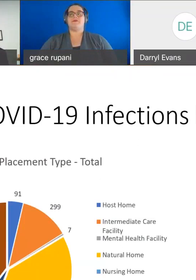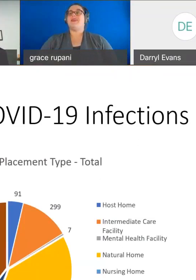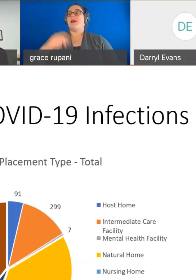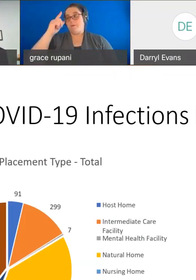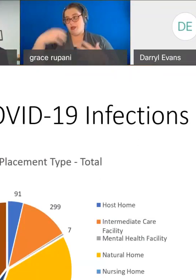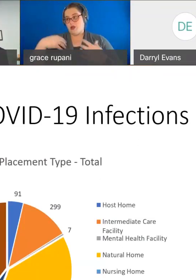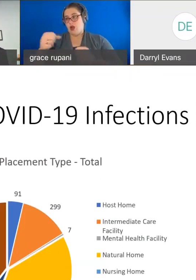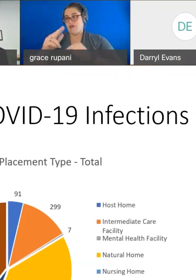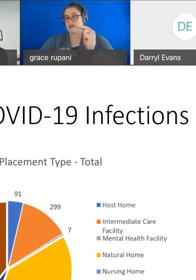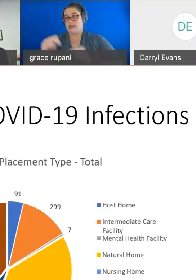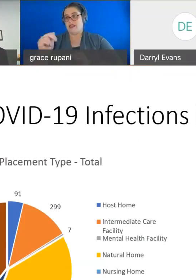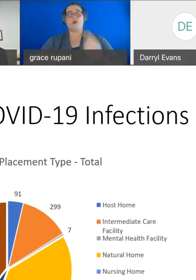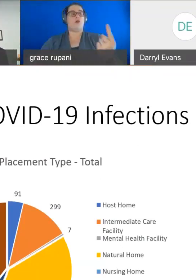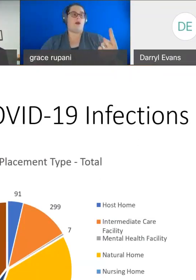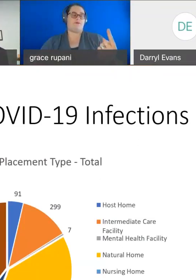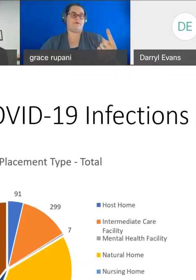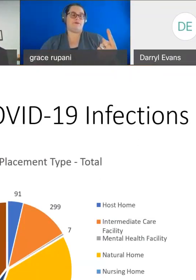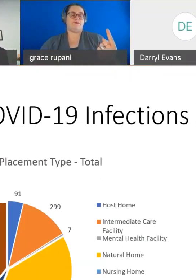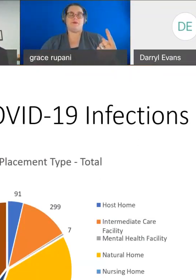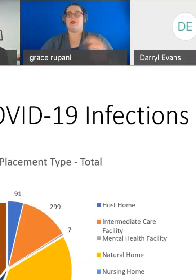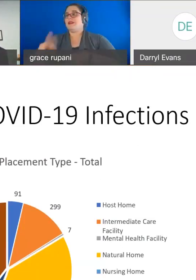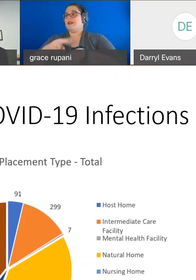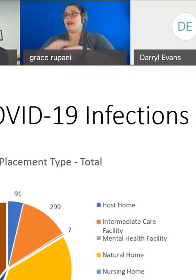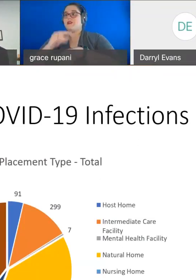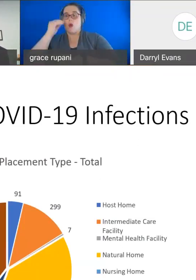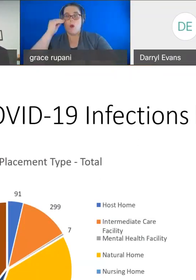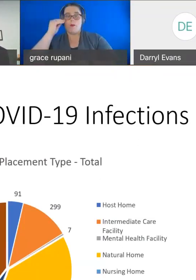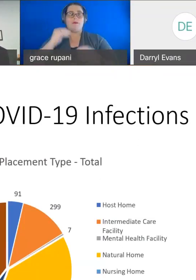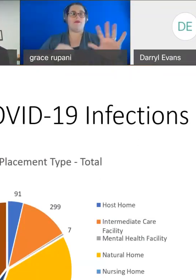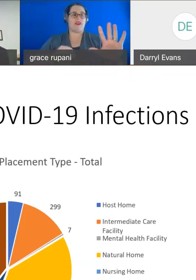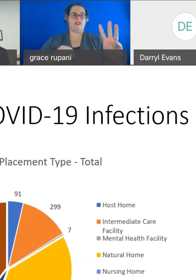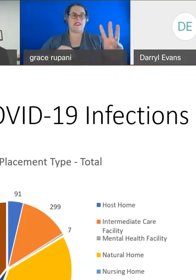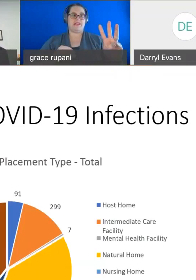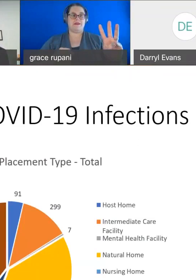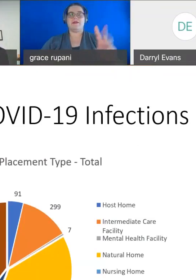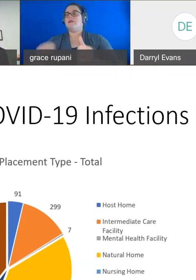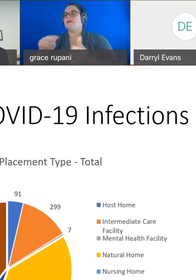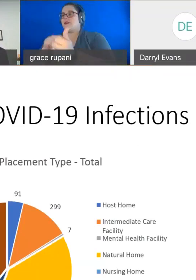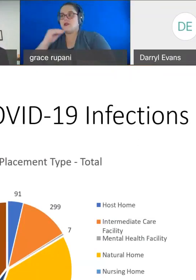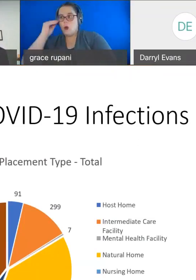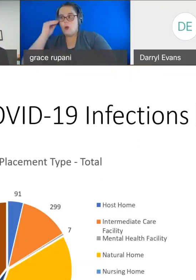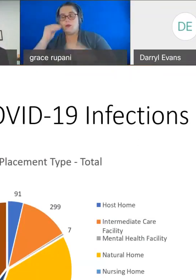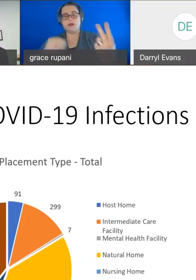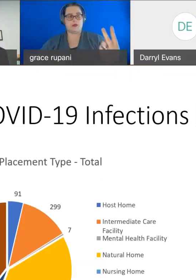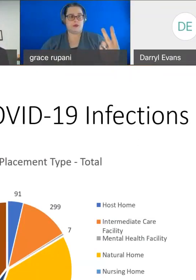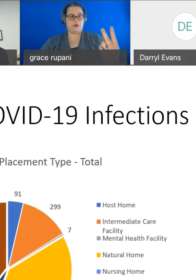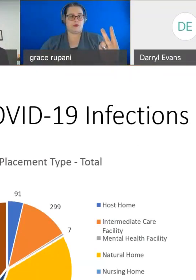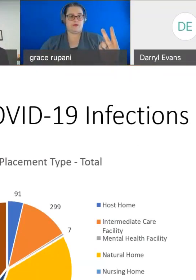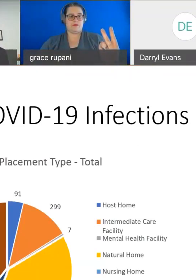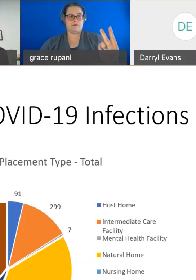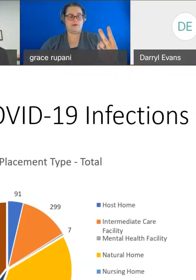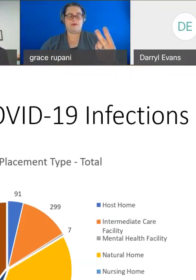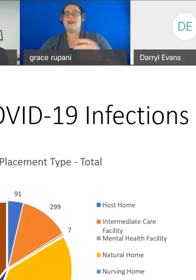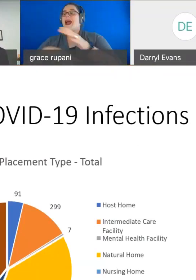facility, 56 in their natural home, 2 in a nursing home, 4 in